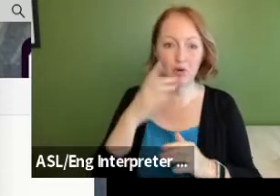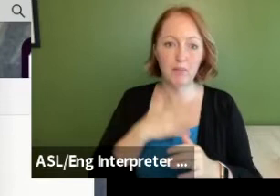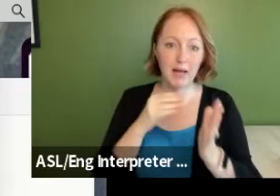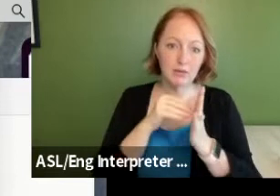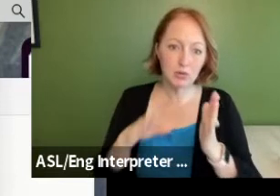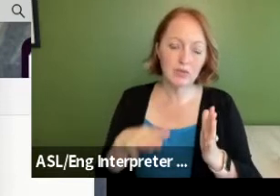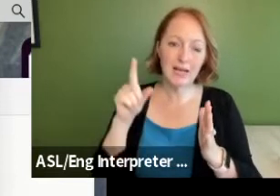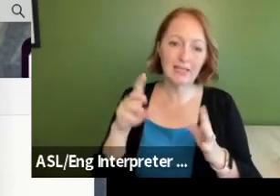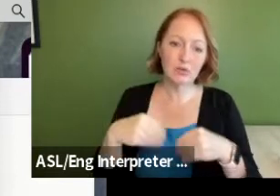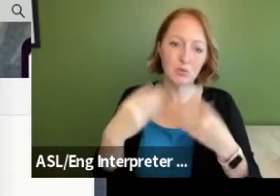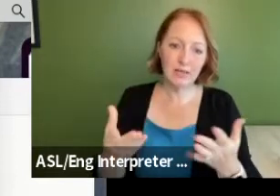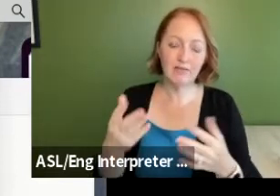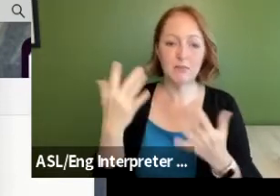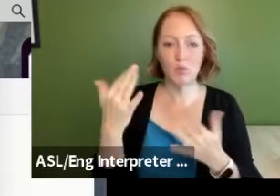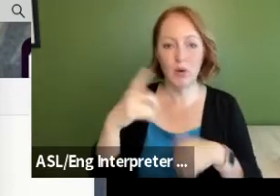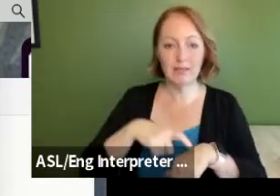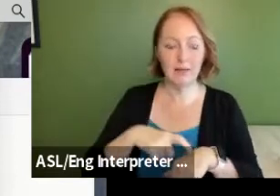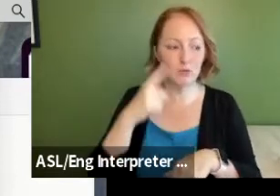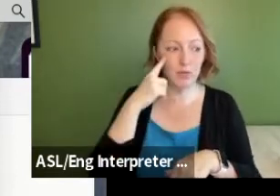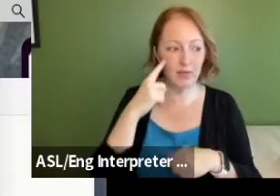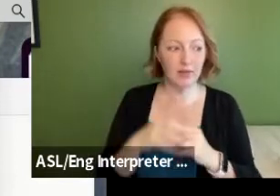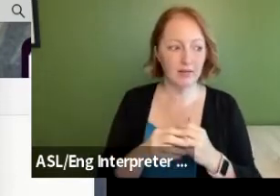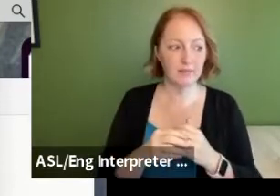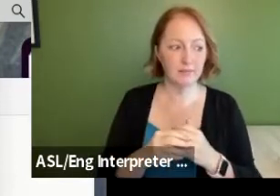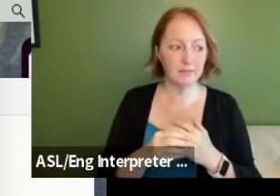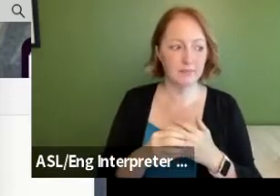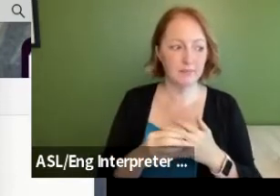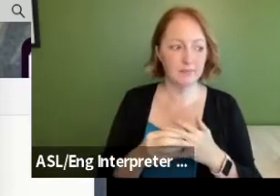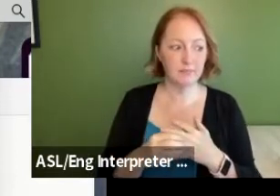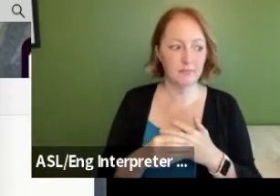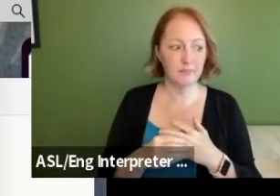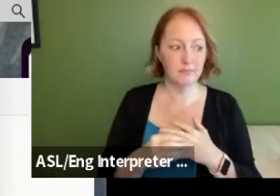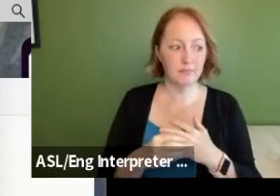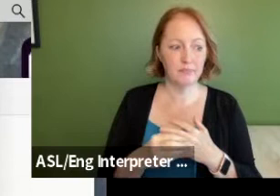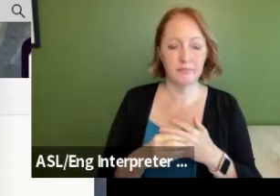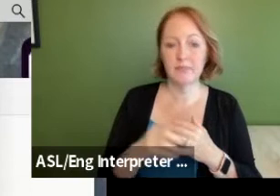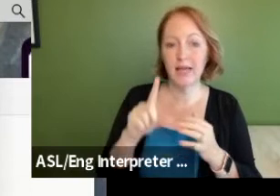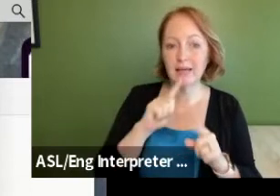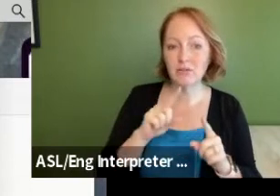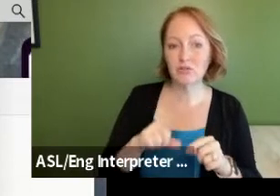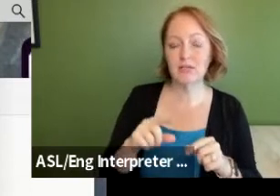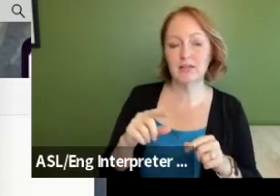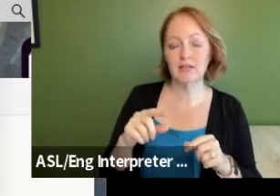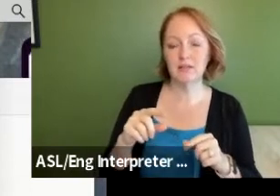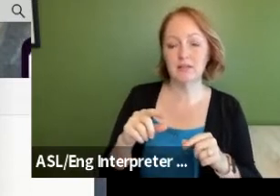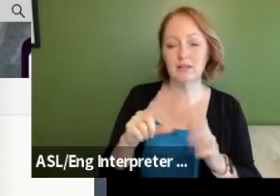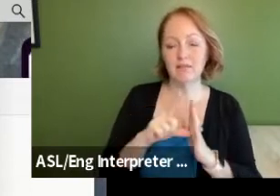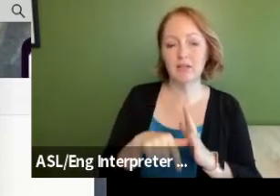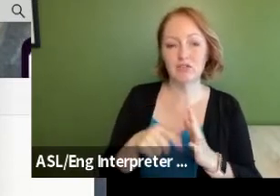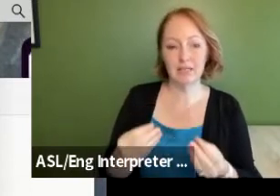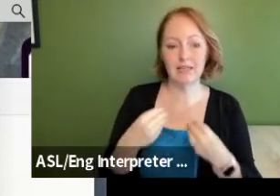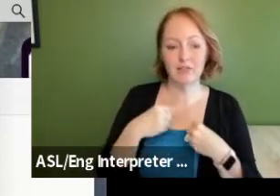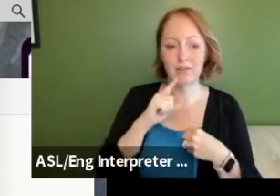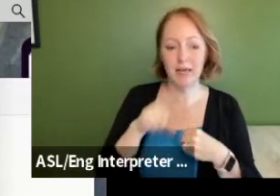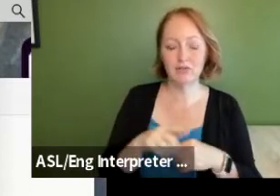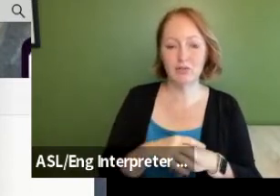students. I need to give them some wait time to think before answering, or do you kind of just like eventually give them the